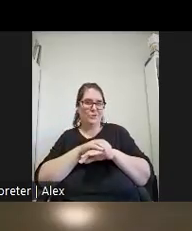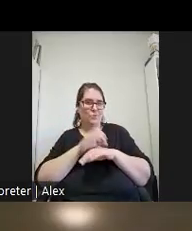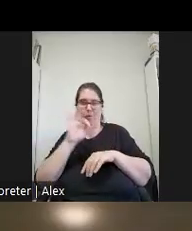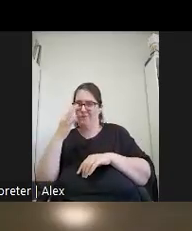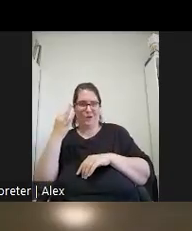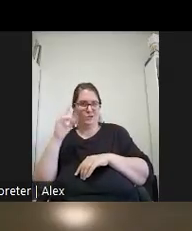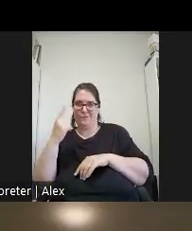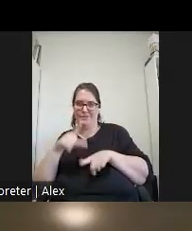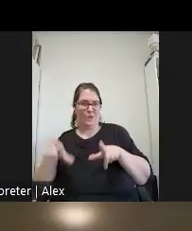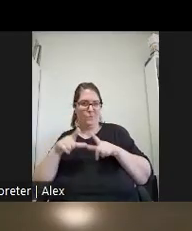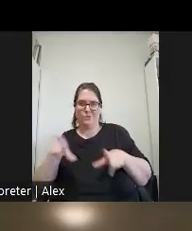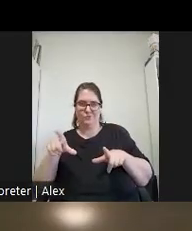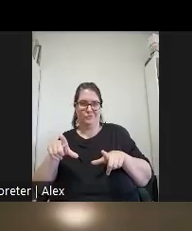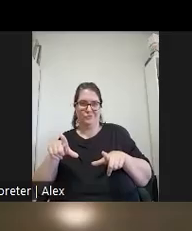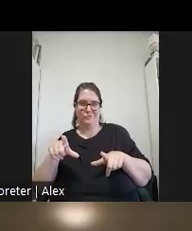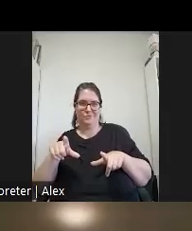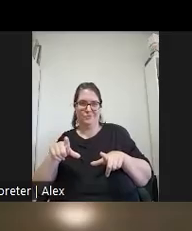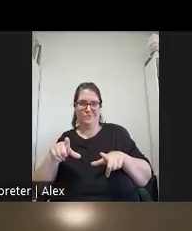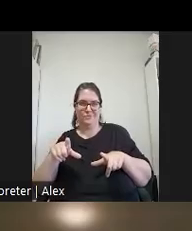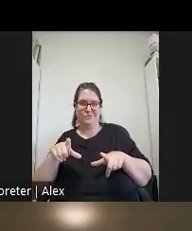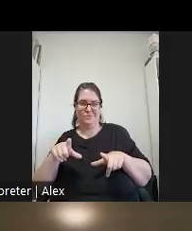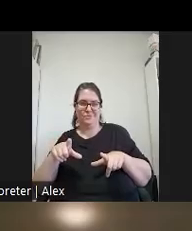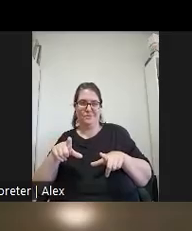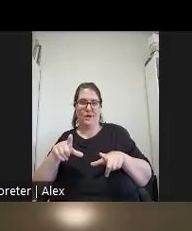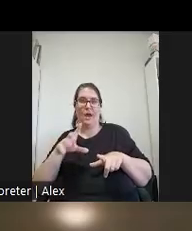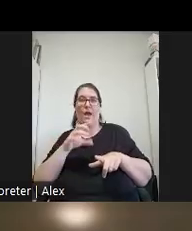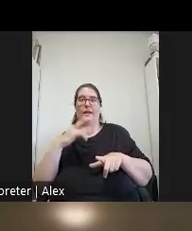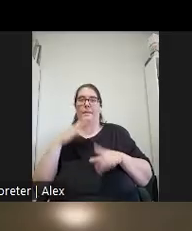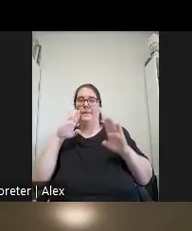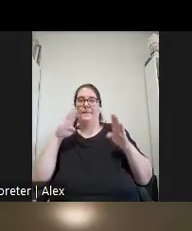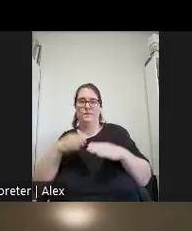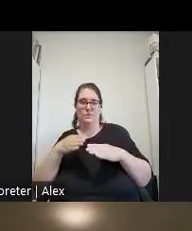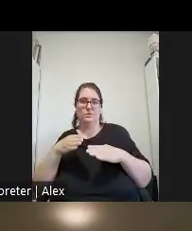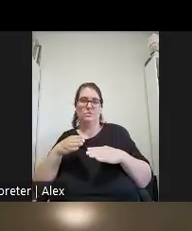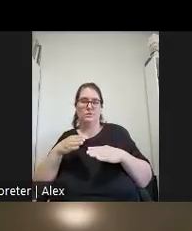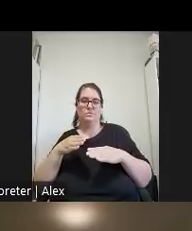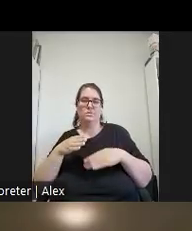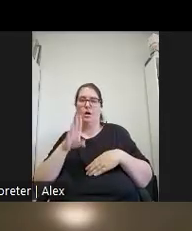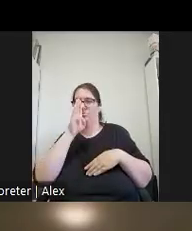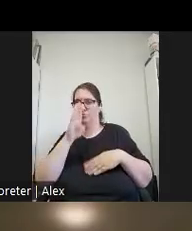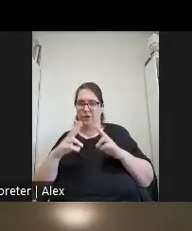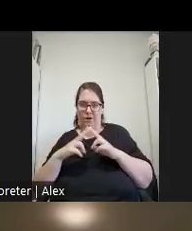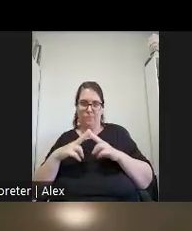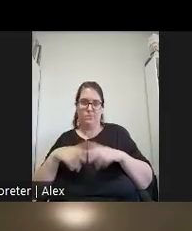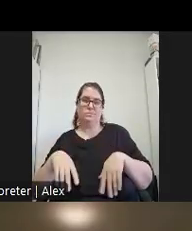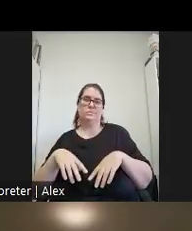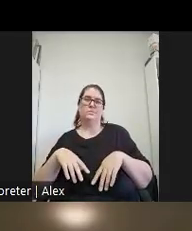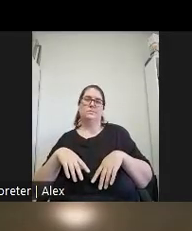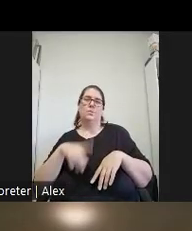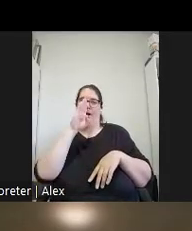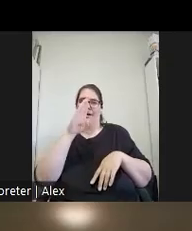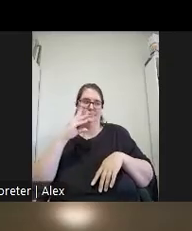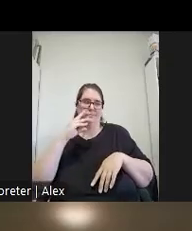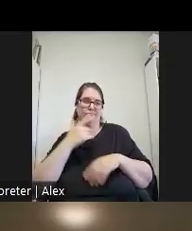language, and they are tested only with people with heterosexual experiences and heterosexual couples or